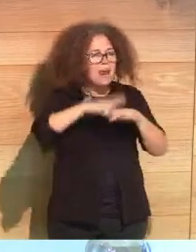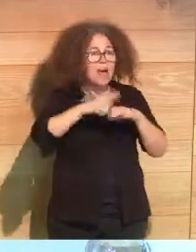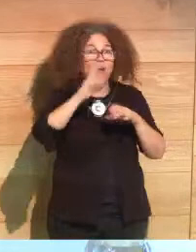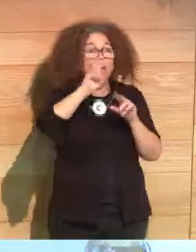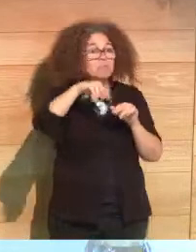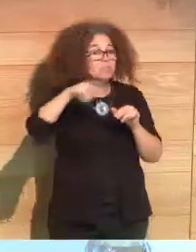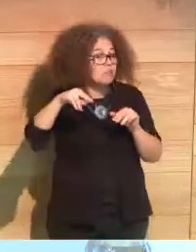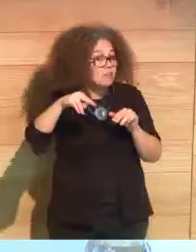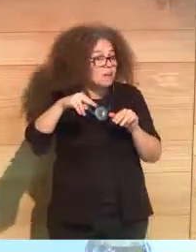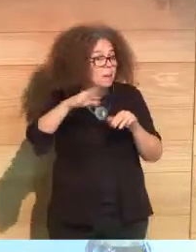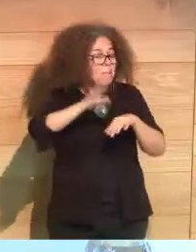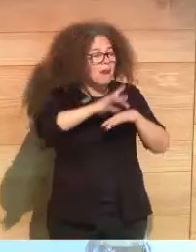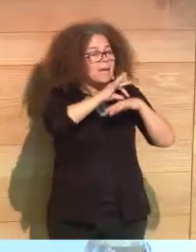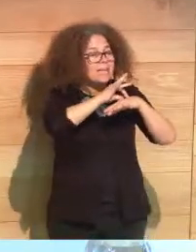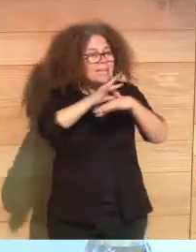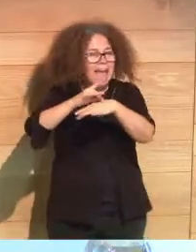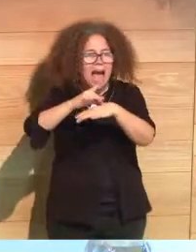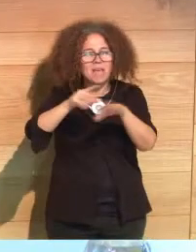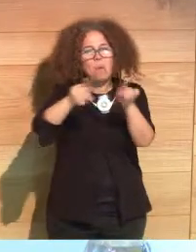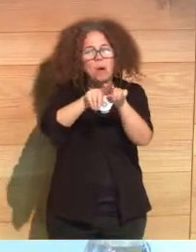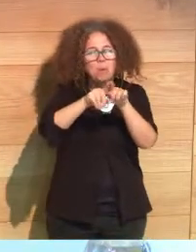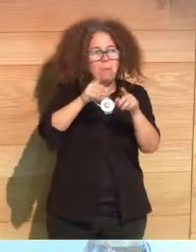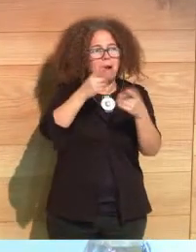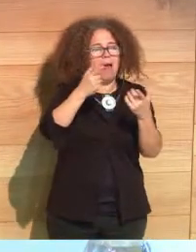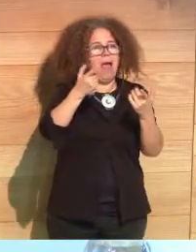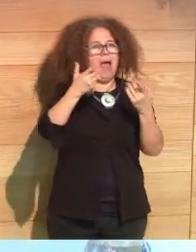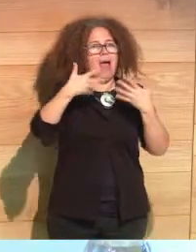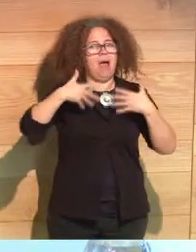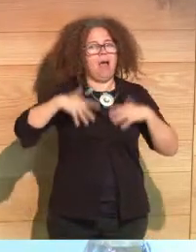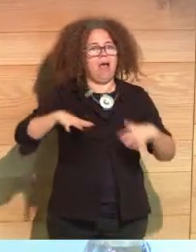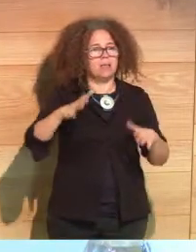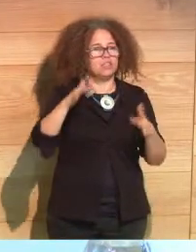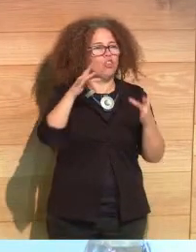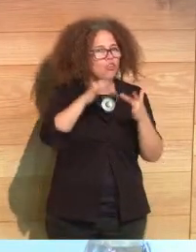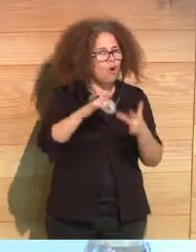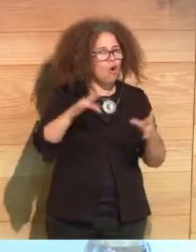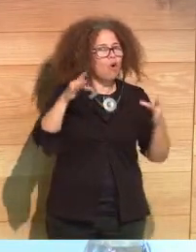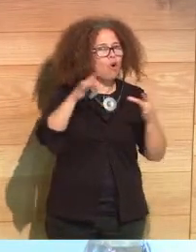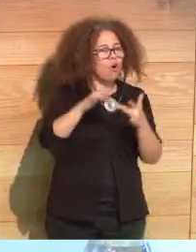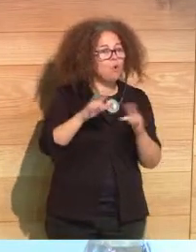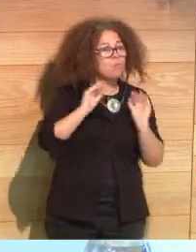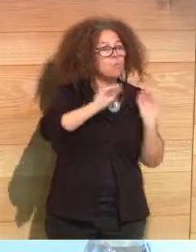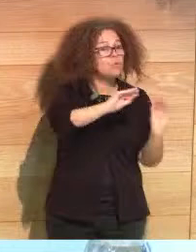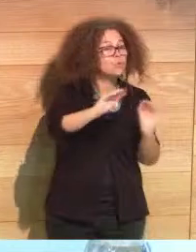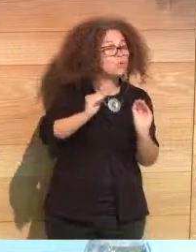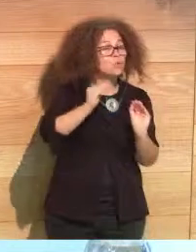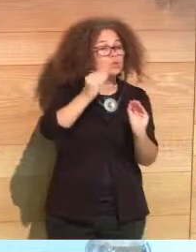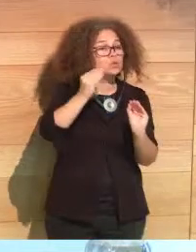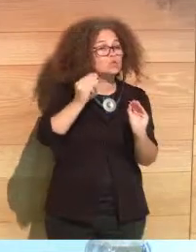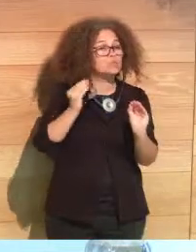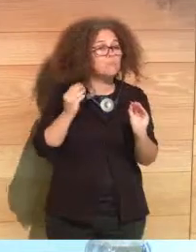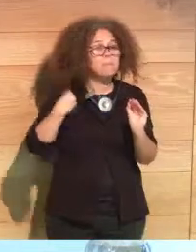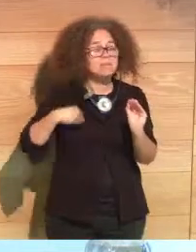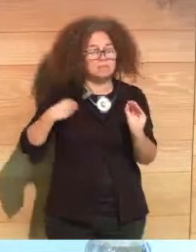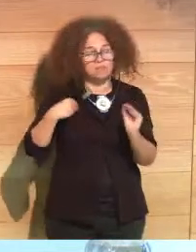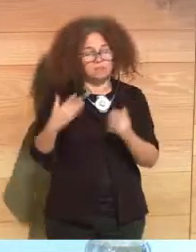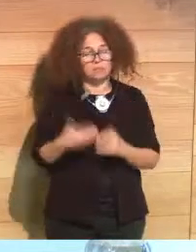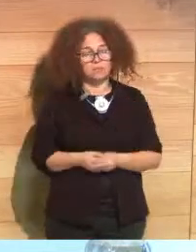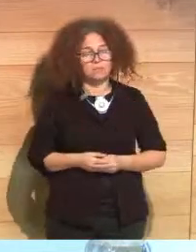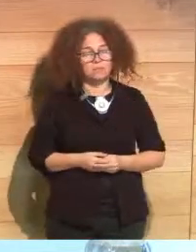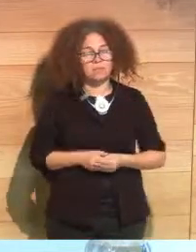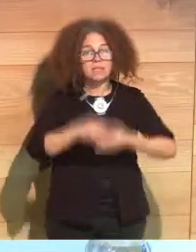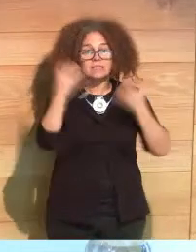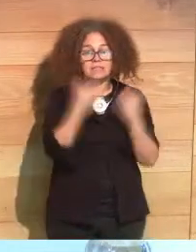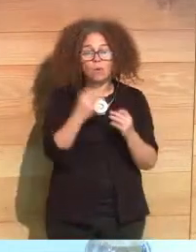show. But be sure that it's going to be very, very different from being in the space and experiencing